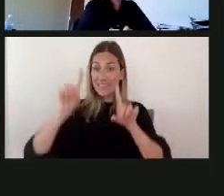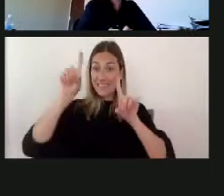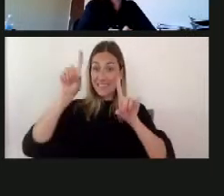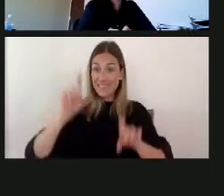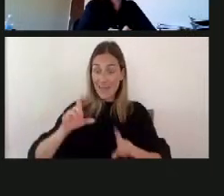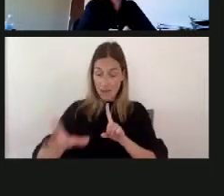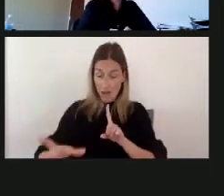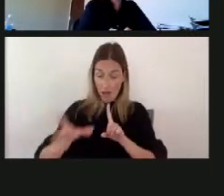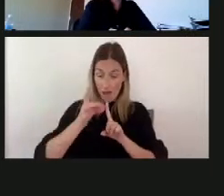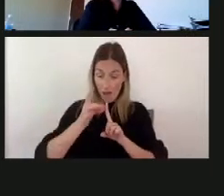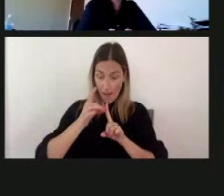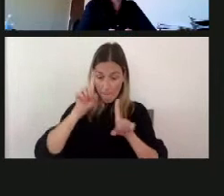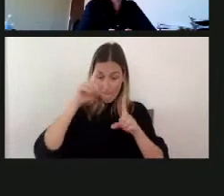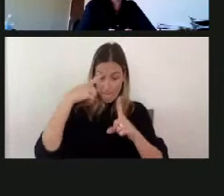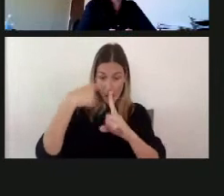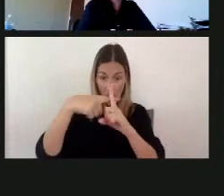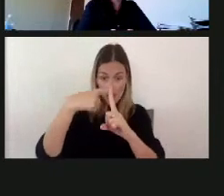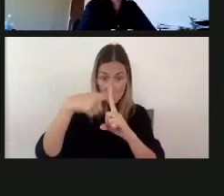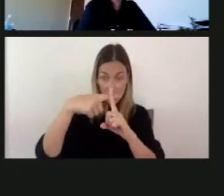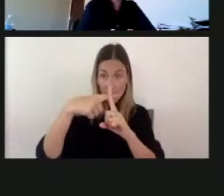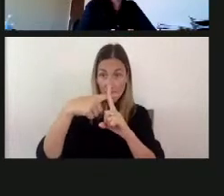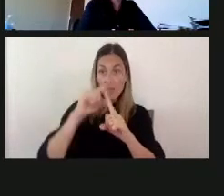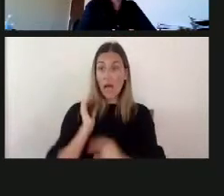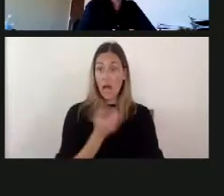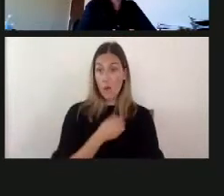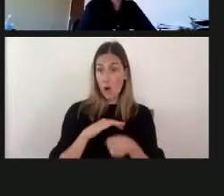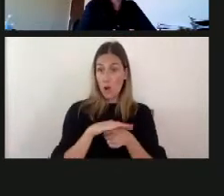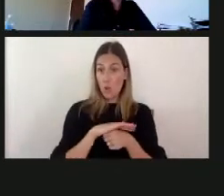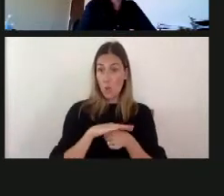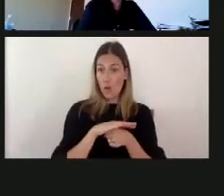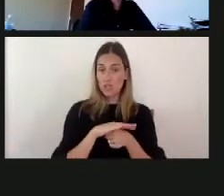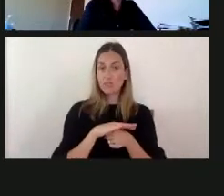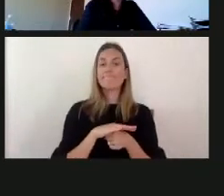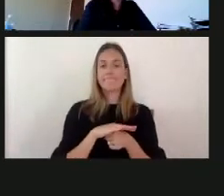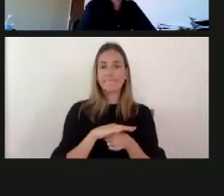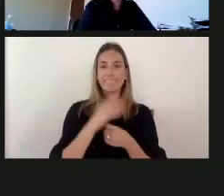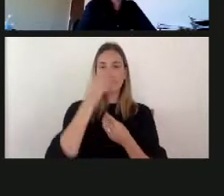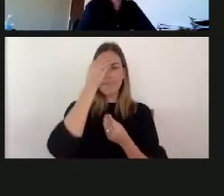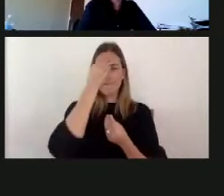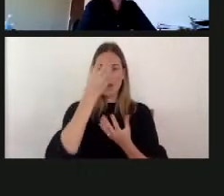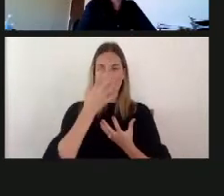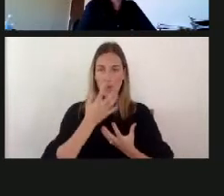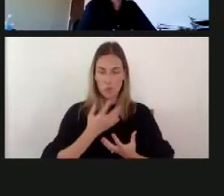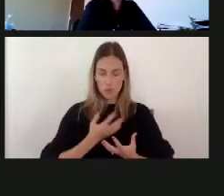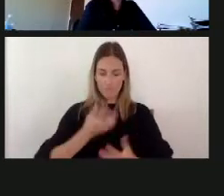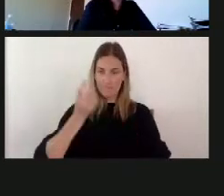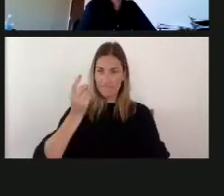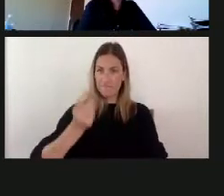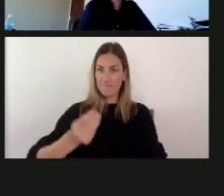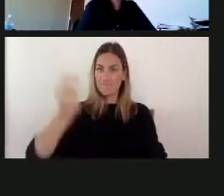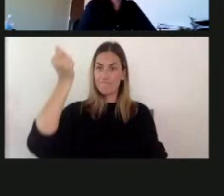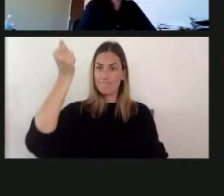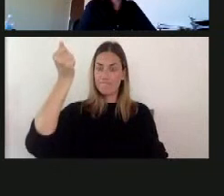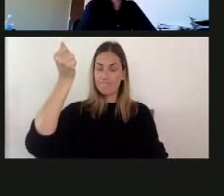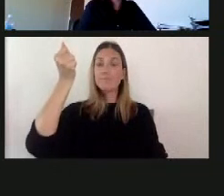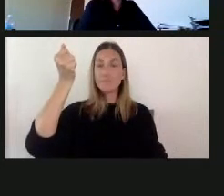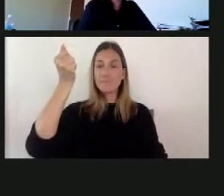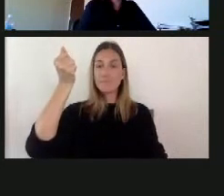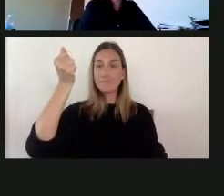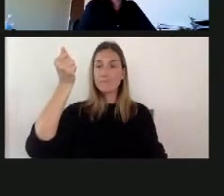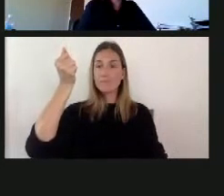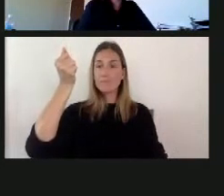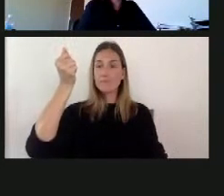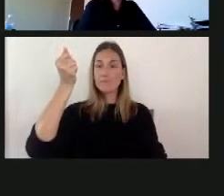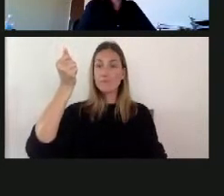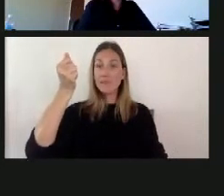they're testing at one of our locations on site, we get the information as soon as it is shared with that